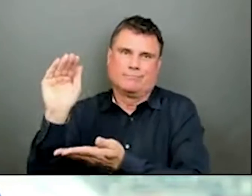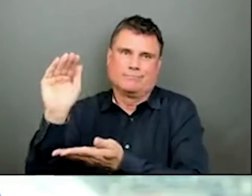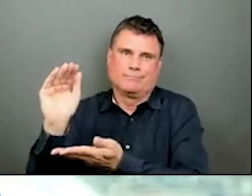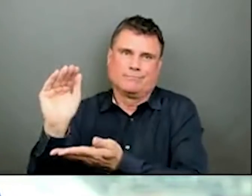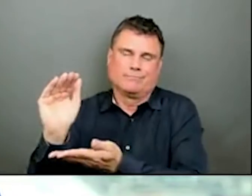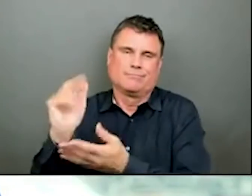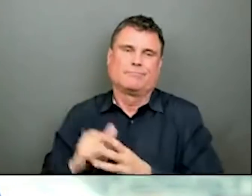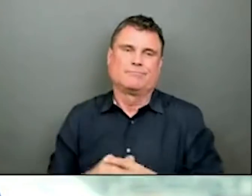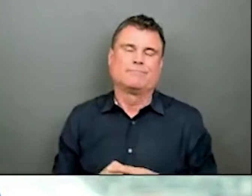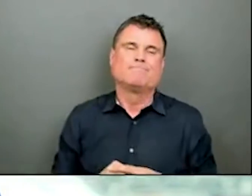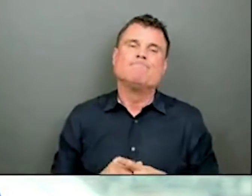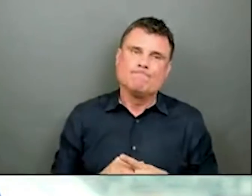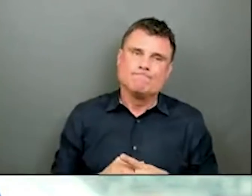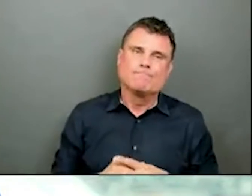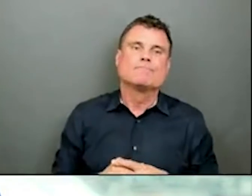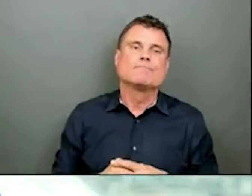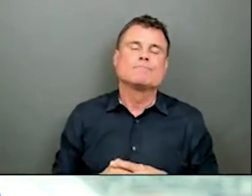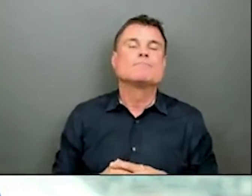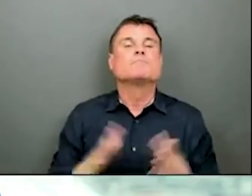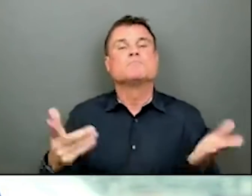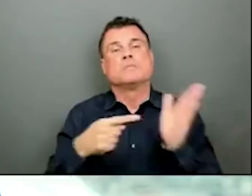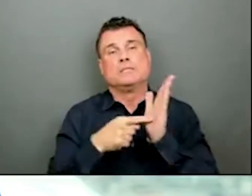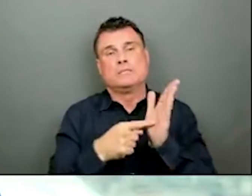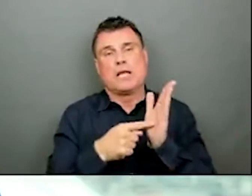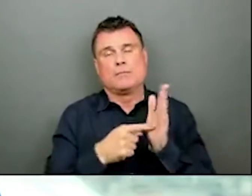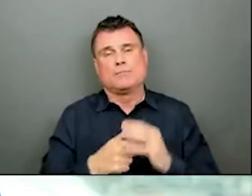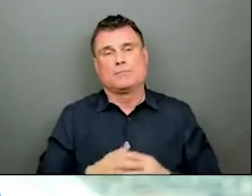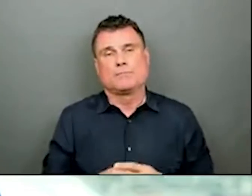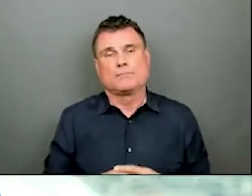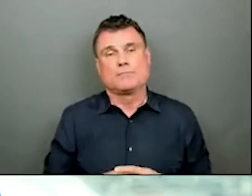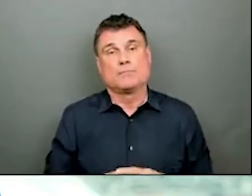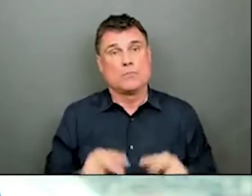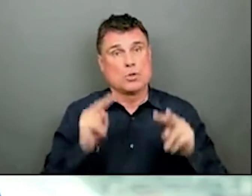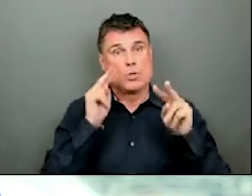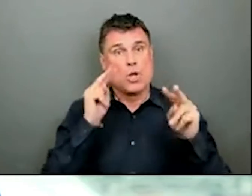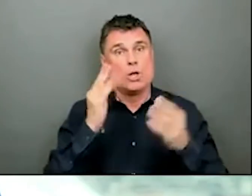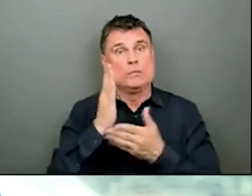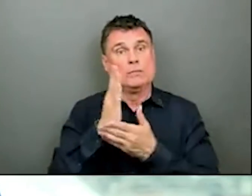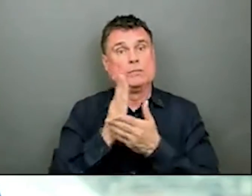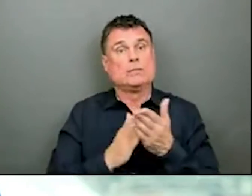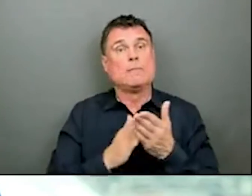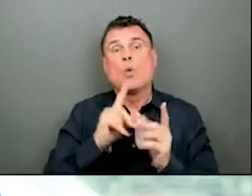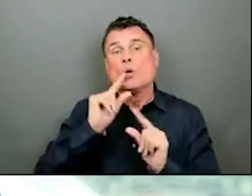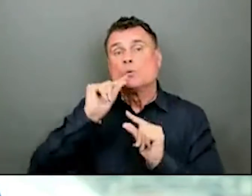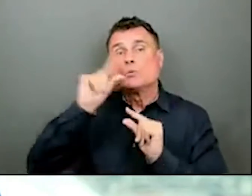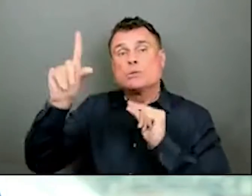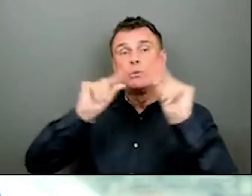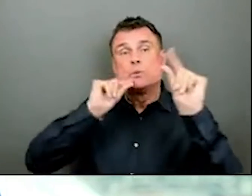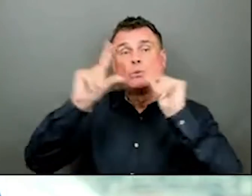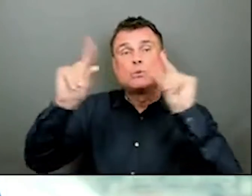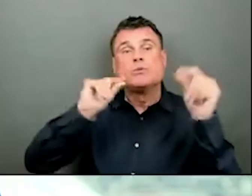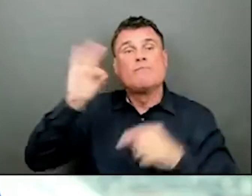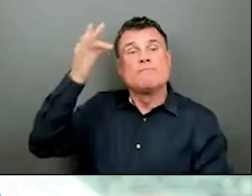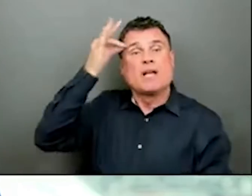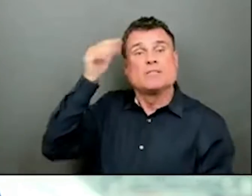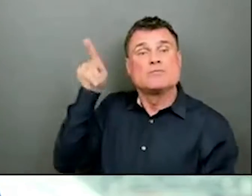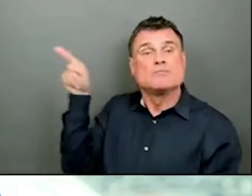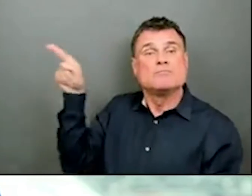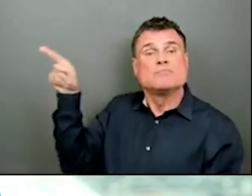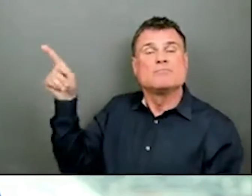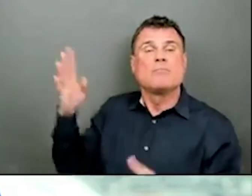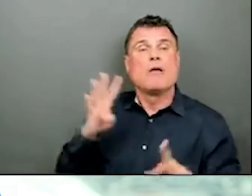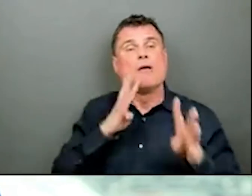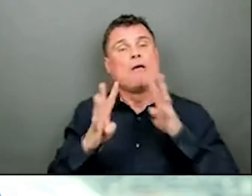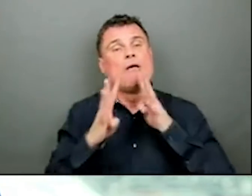days prior to some tweets from the federal government and some discussion from federal ministers about vaccine